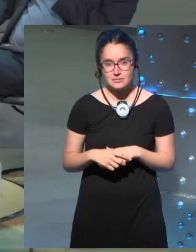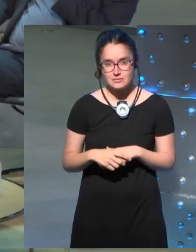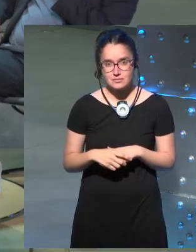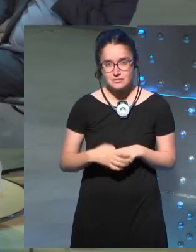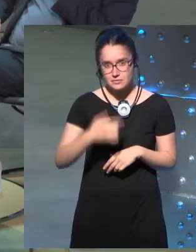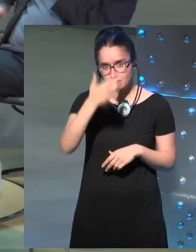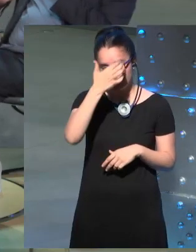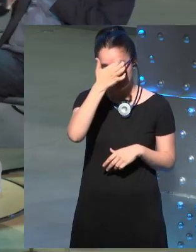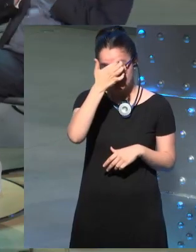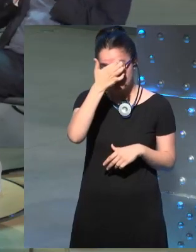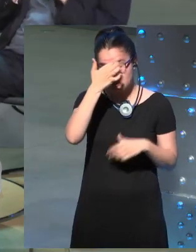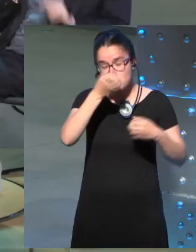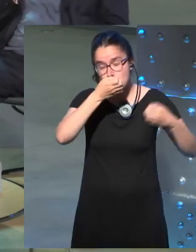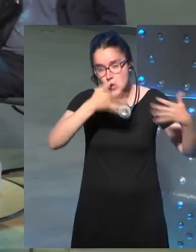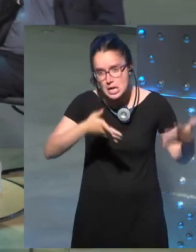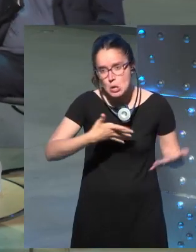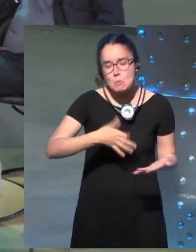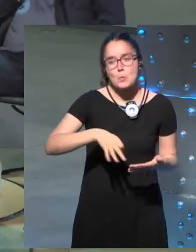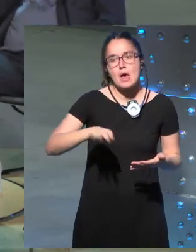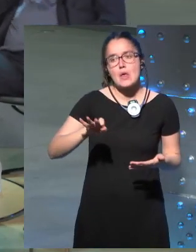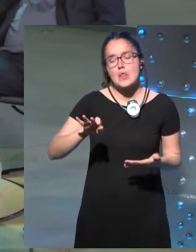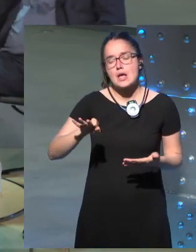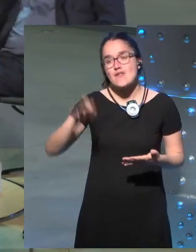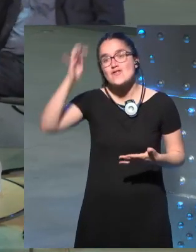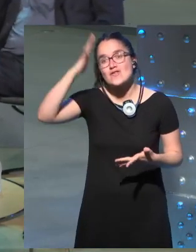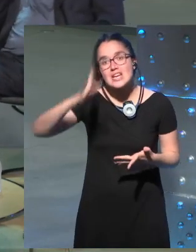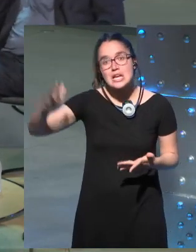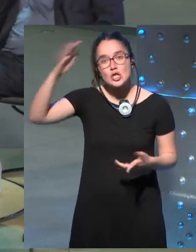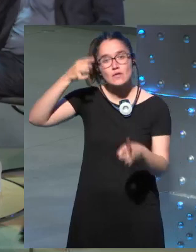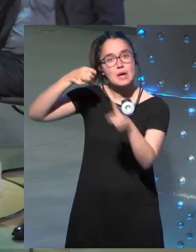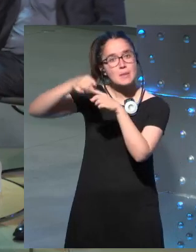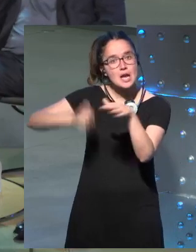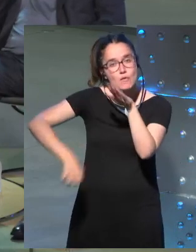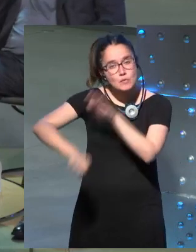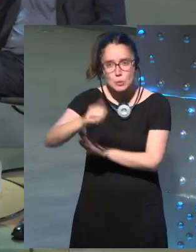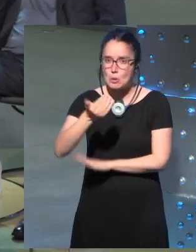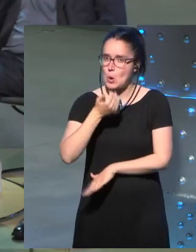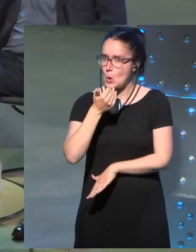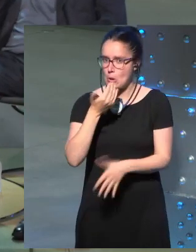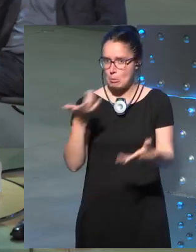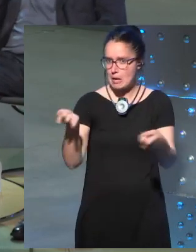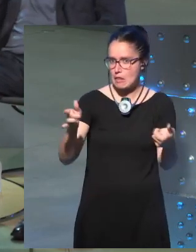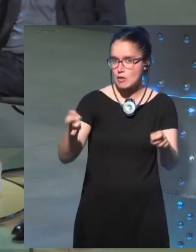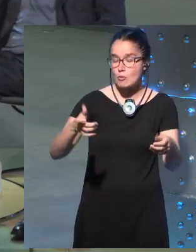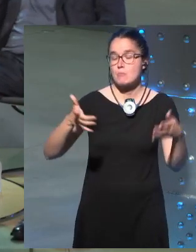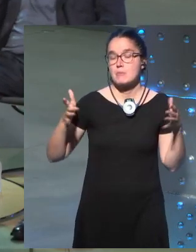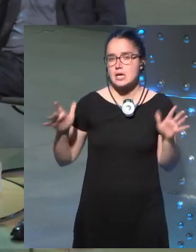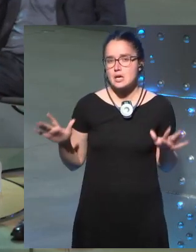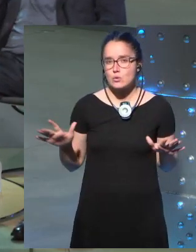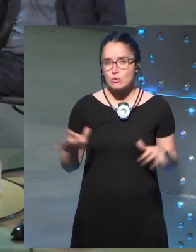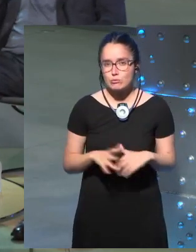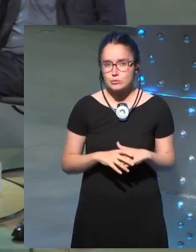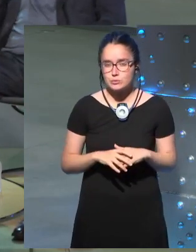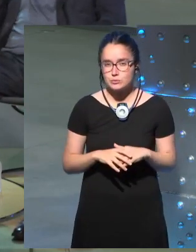Or it could have been football, philosophy, or something like that. But so